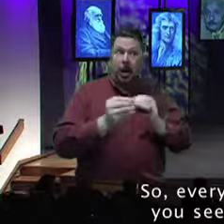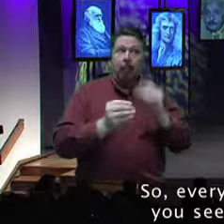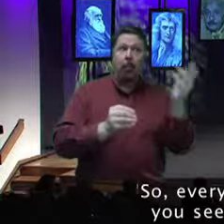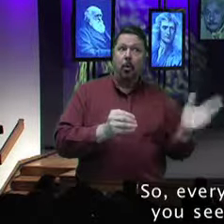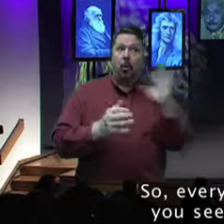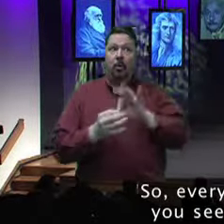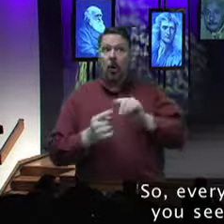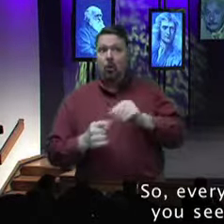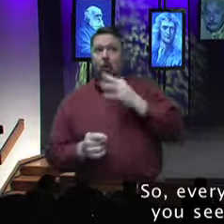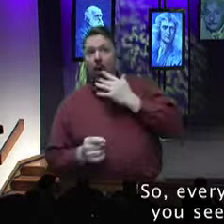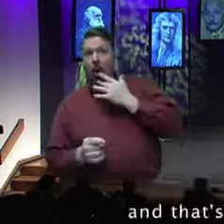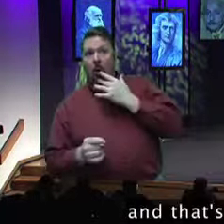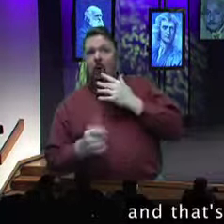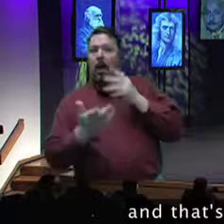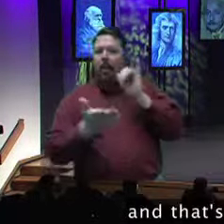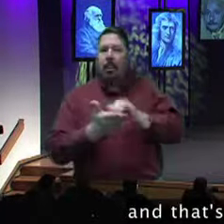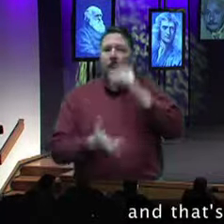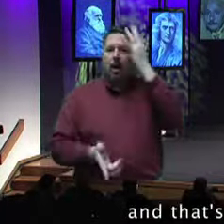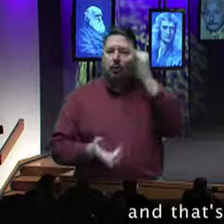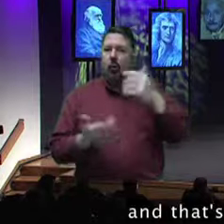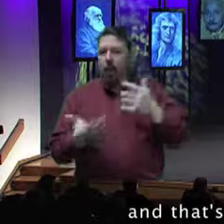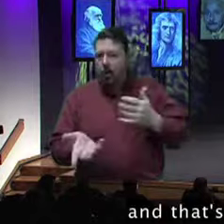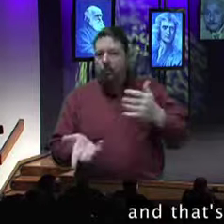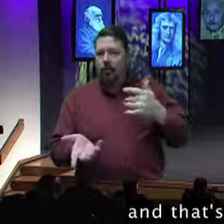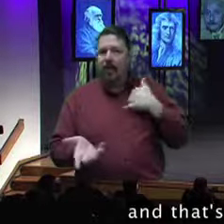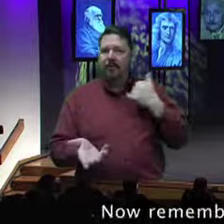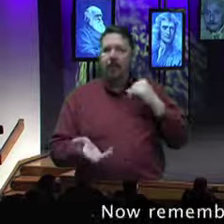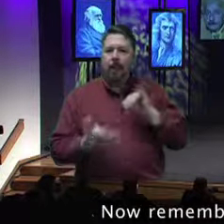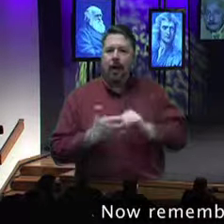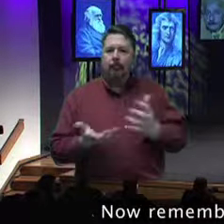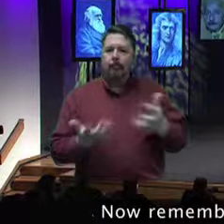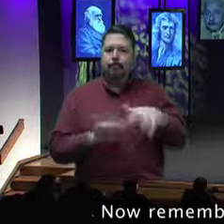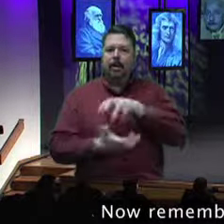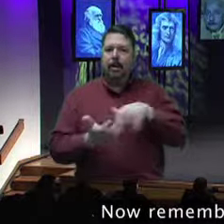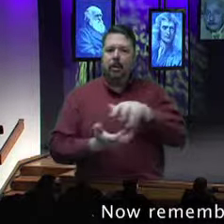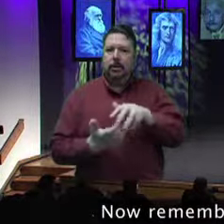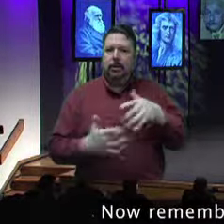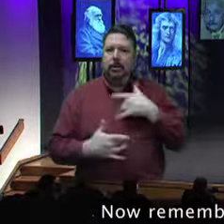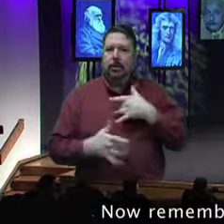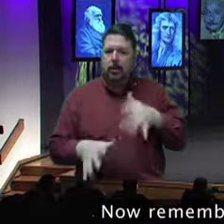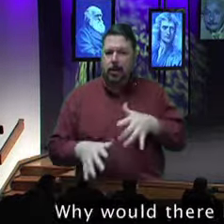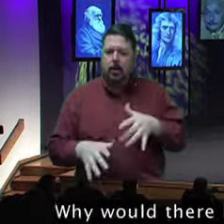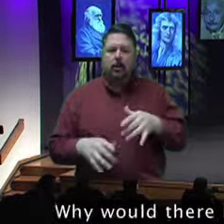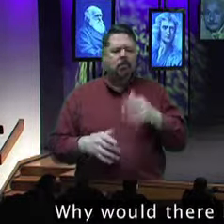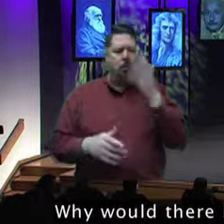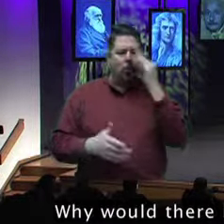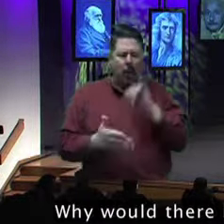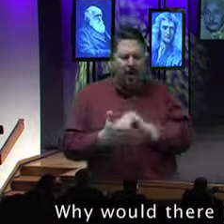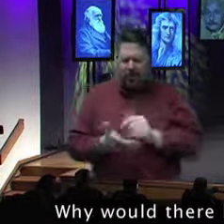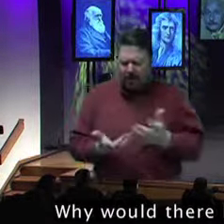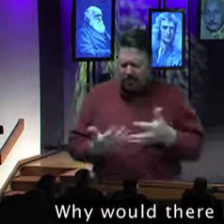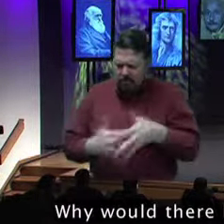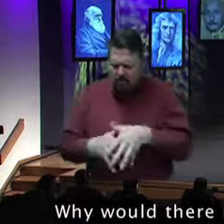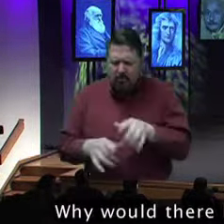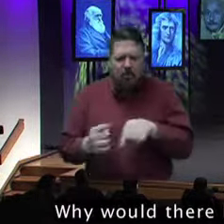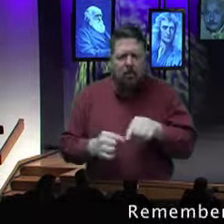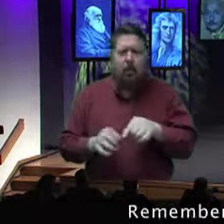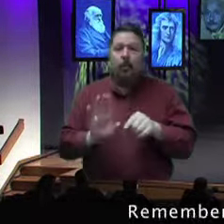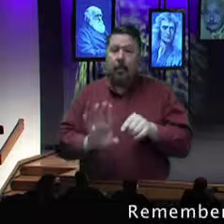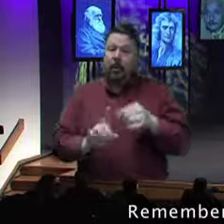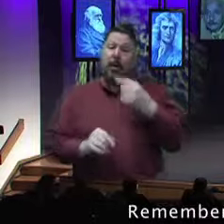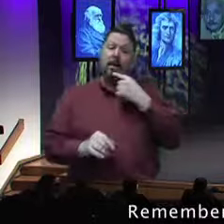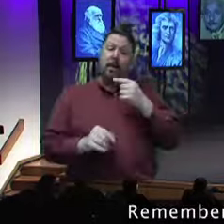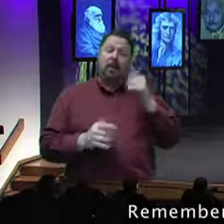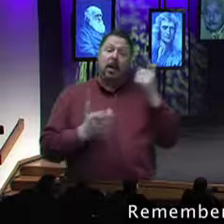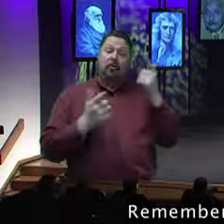see a number, you see a corresponding color, and that's why you get synesthesia. Now, remember, why does this happen? Why would there be cross-wired in